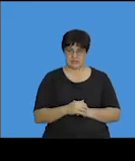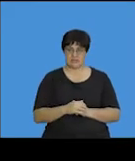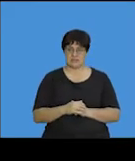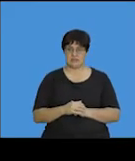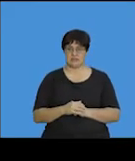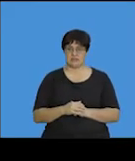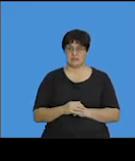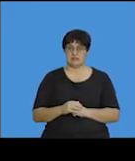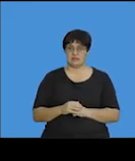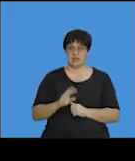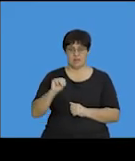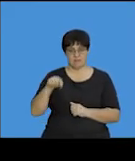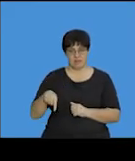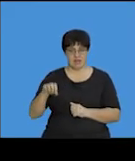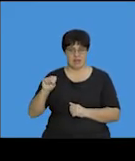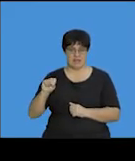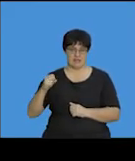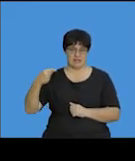9,8.